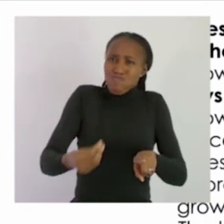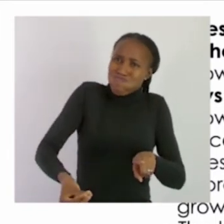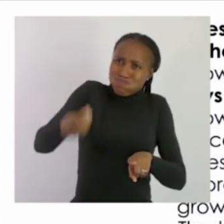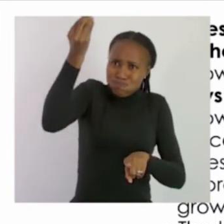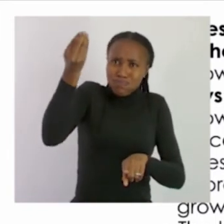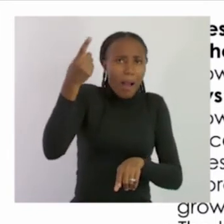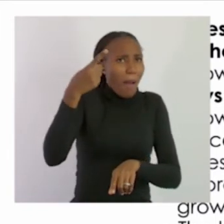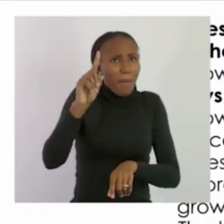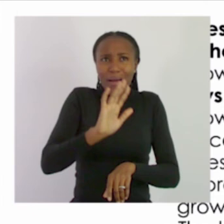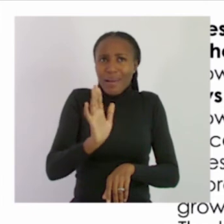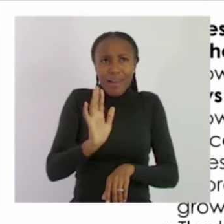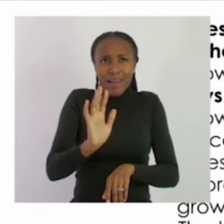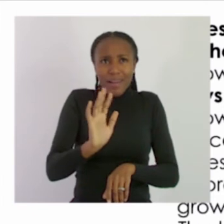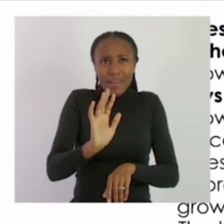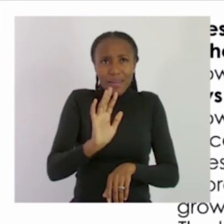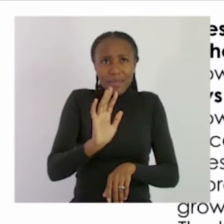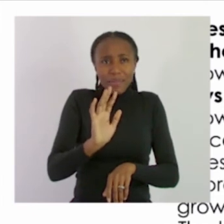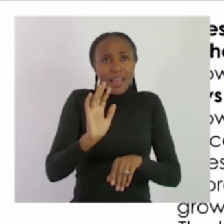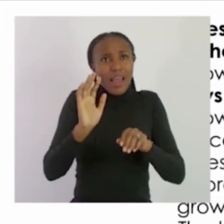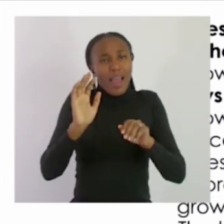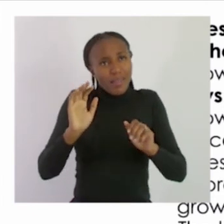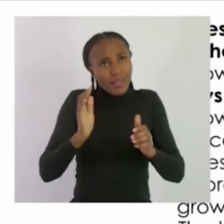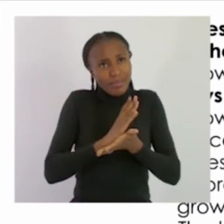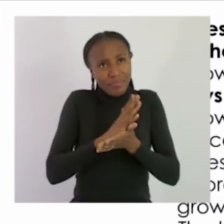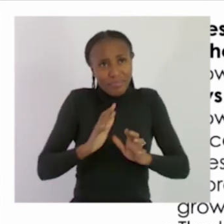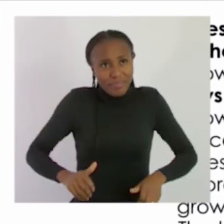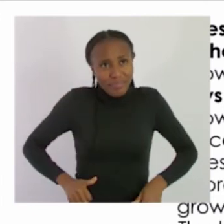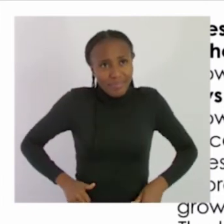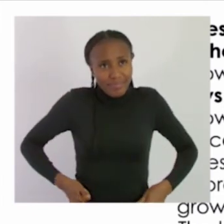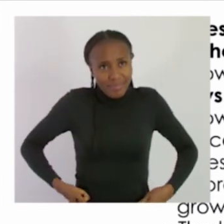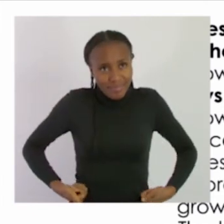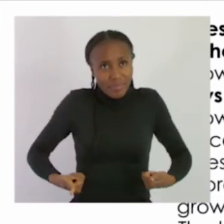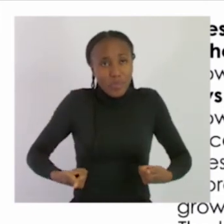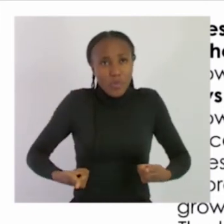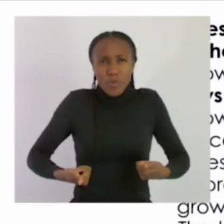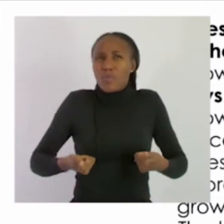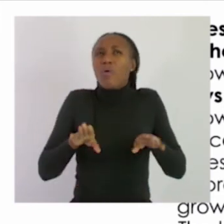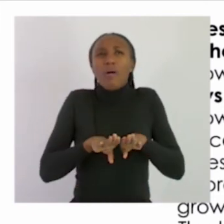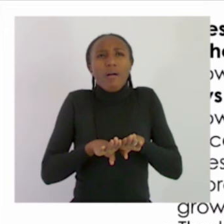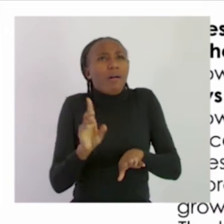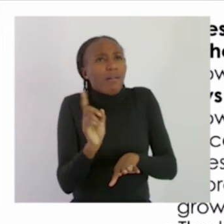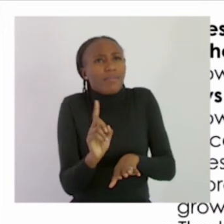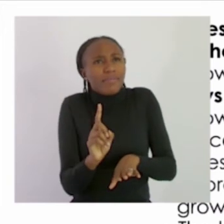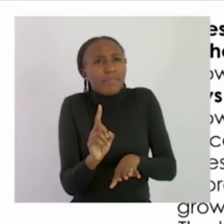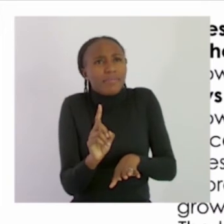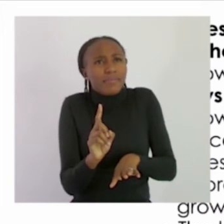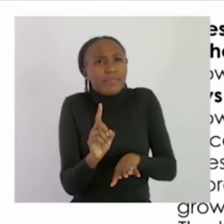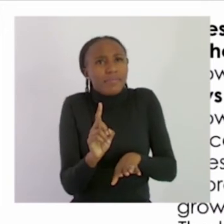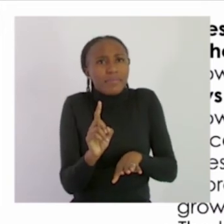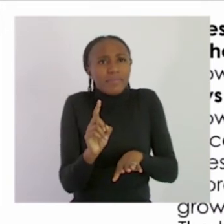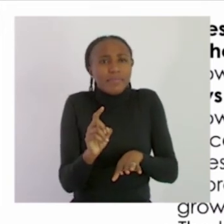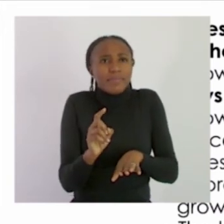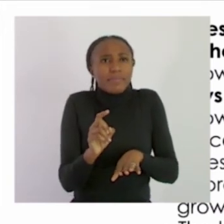not. And then boys at this stage, when they are teenagers, what happens with the boys? They grow